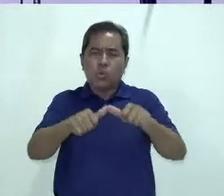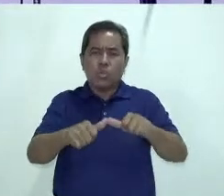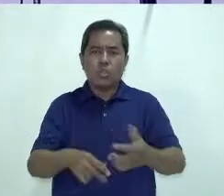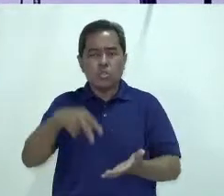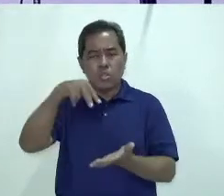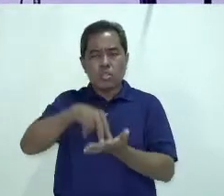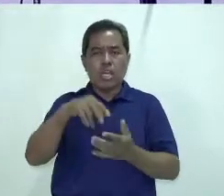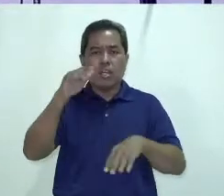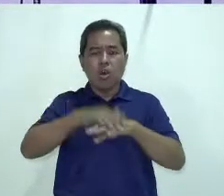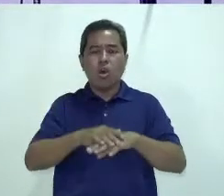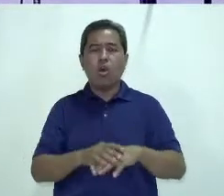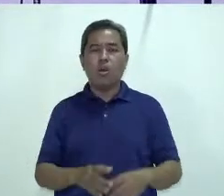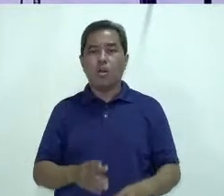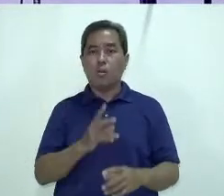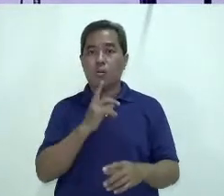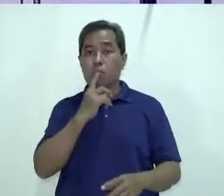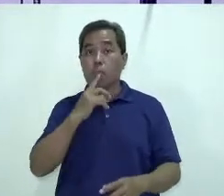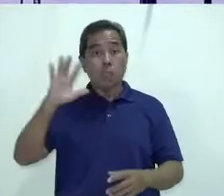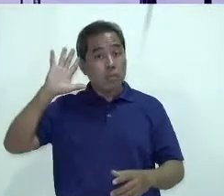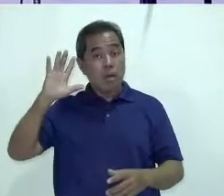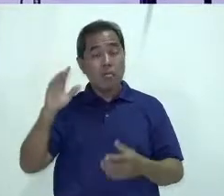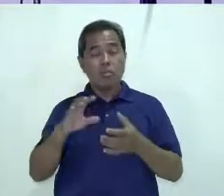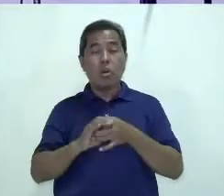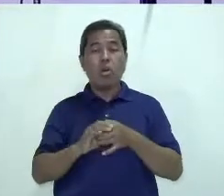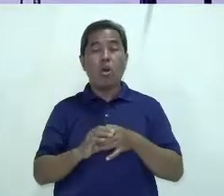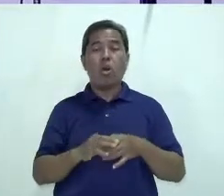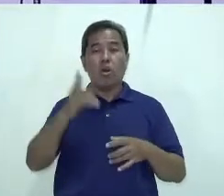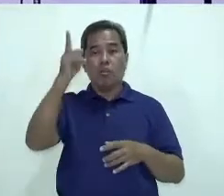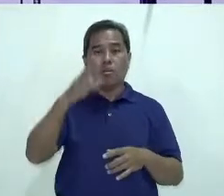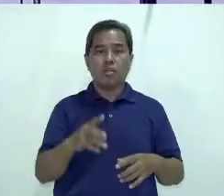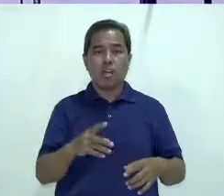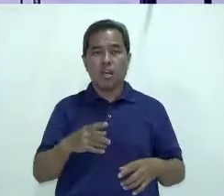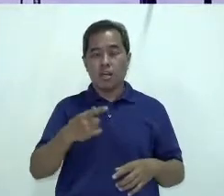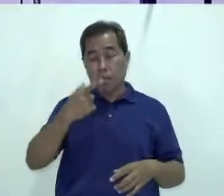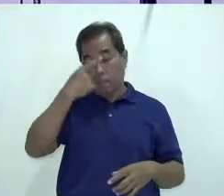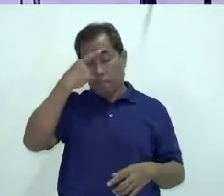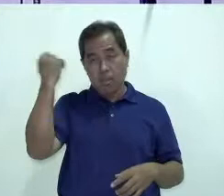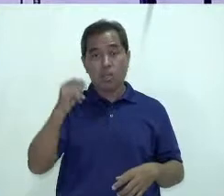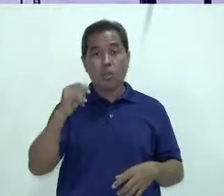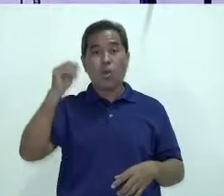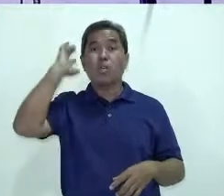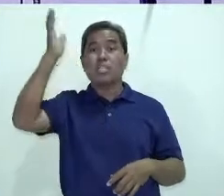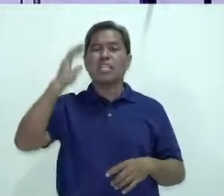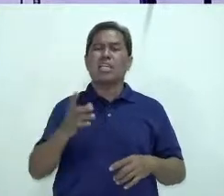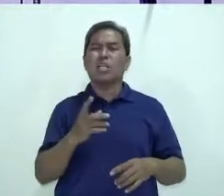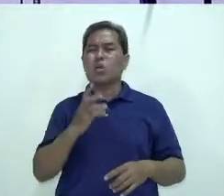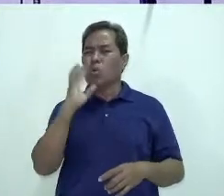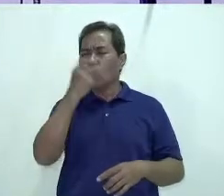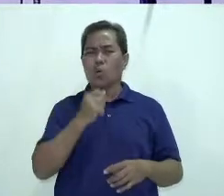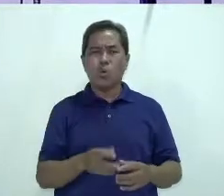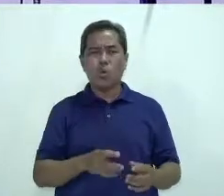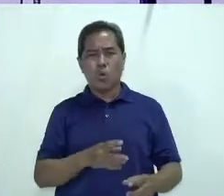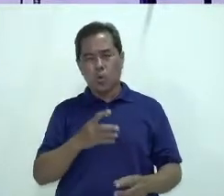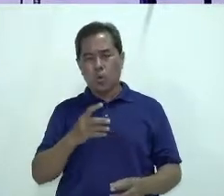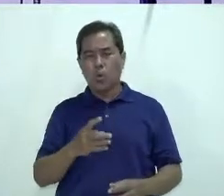of God because he who has promised is faithful. Amen. Amen. Praise enables